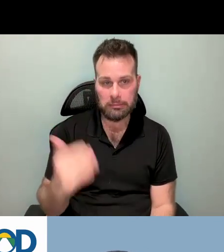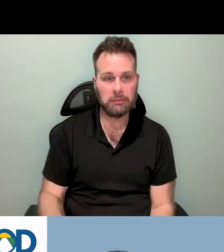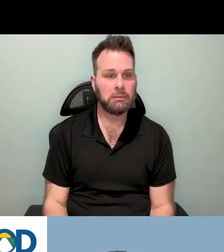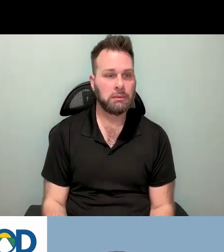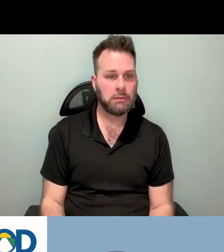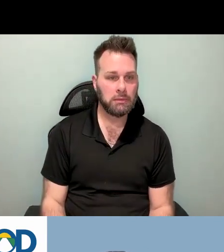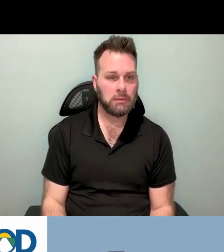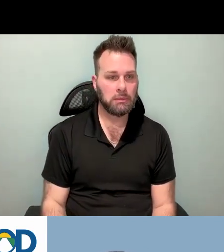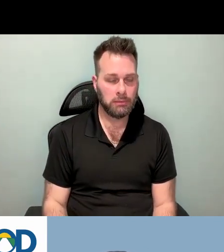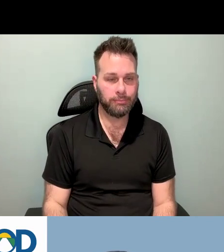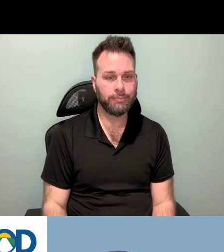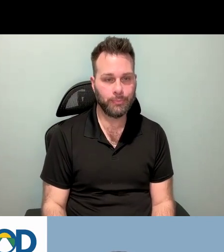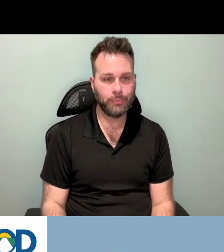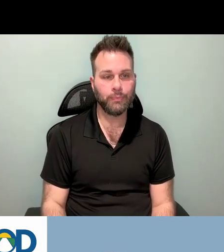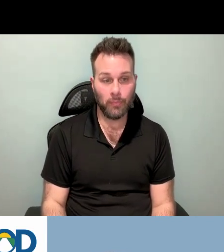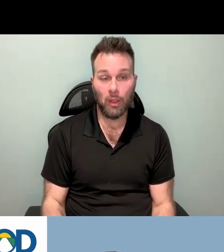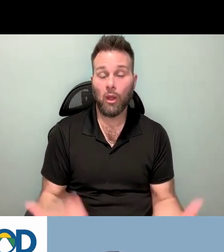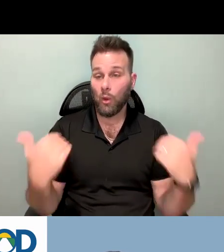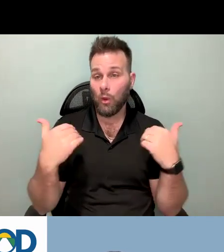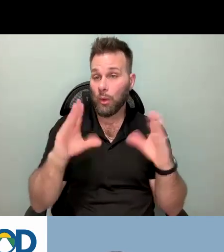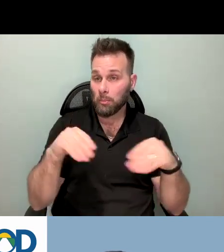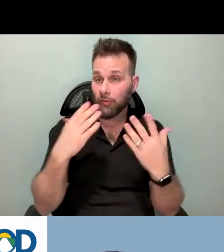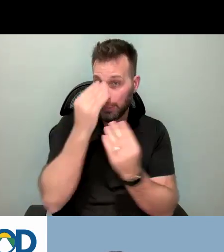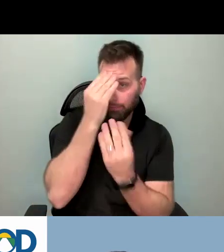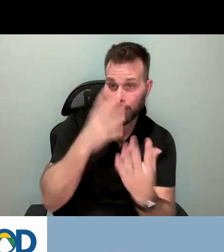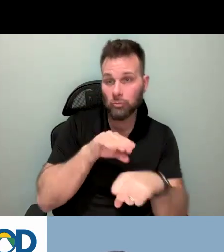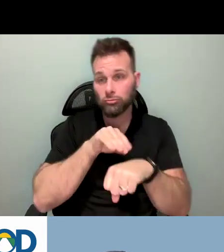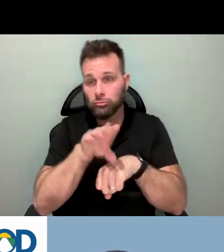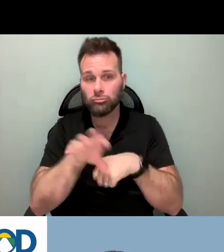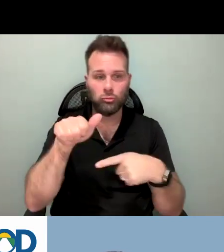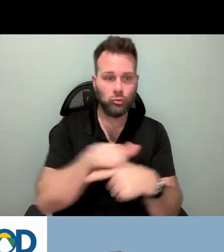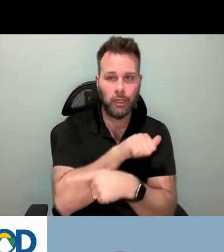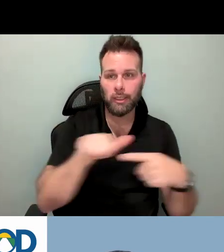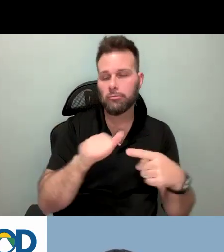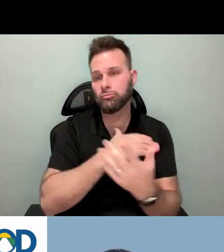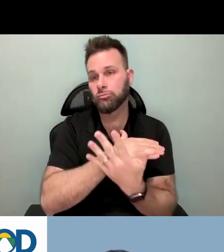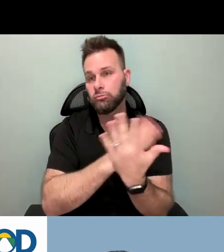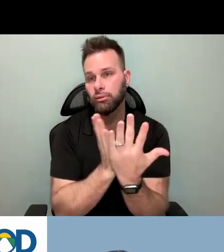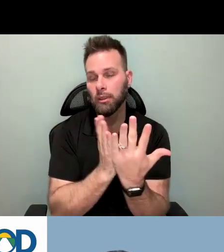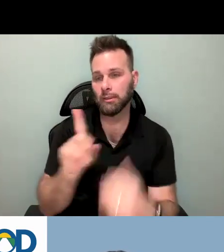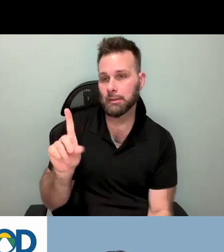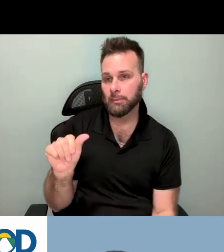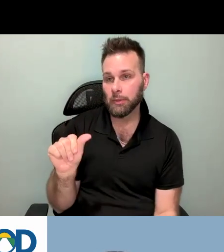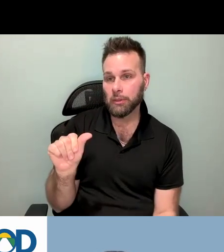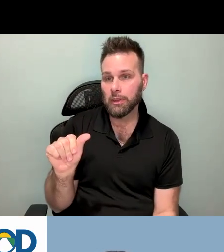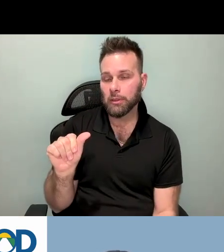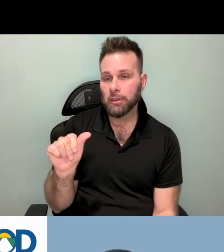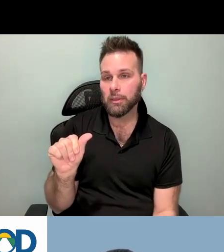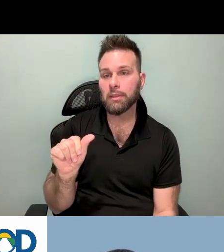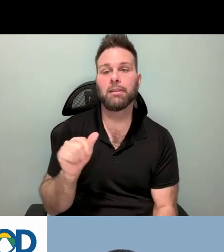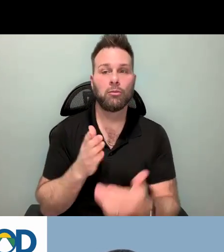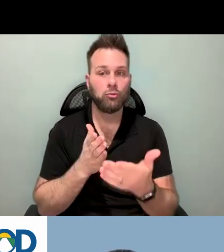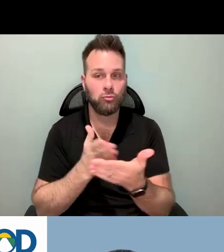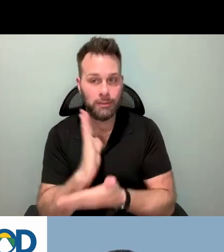we provide information, guidance, and training on disability-related civil rights as well as